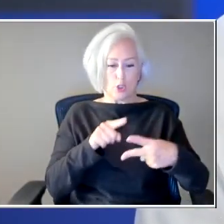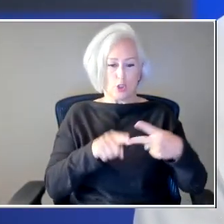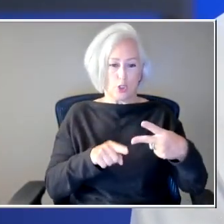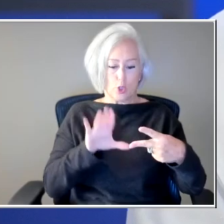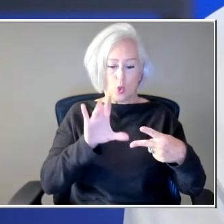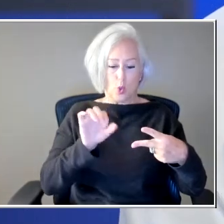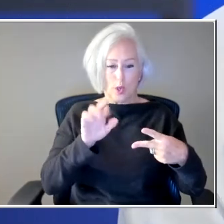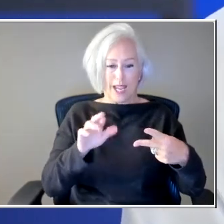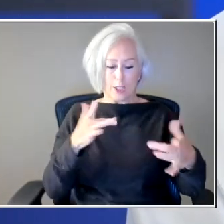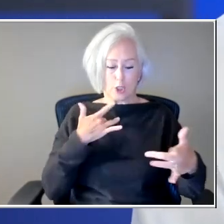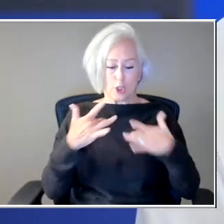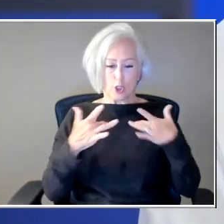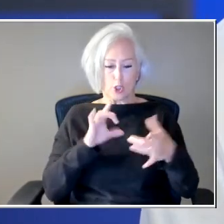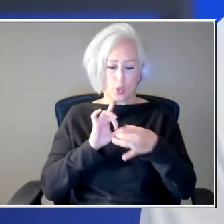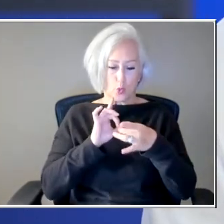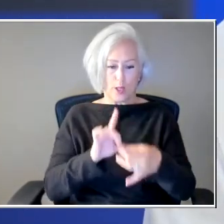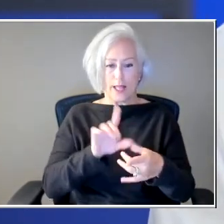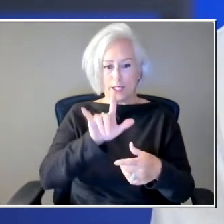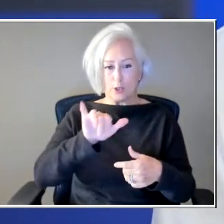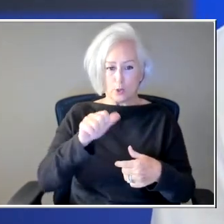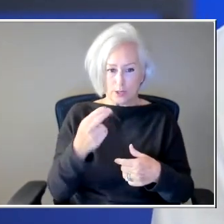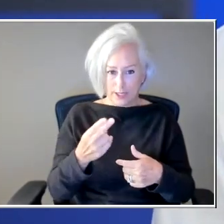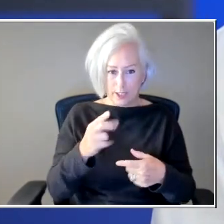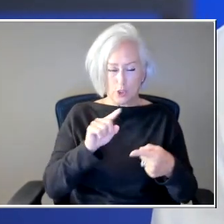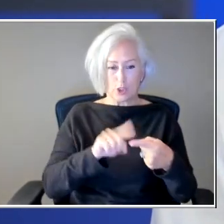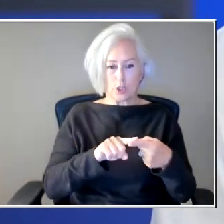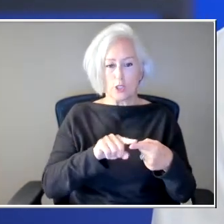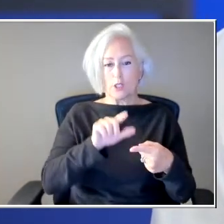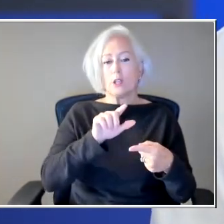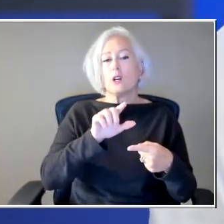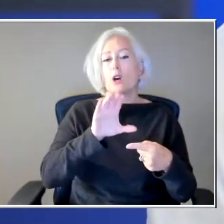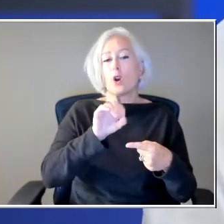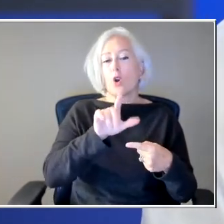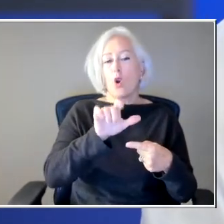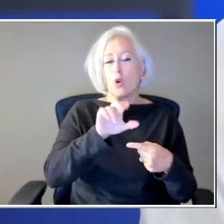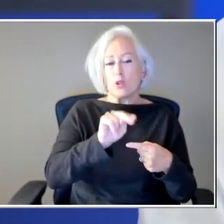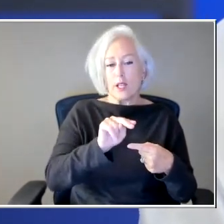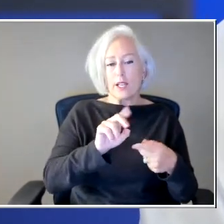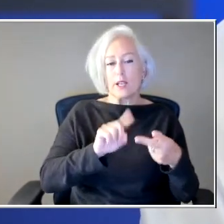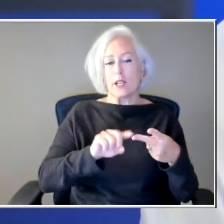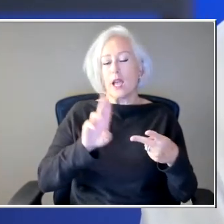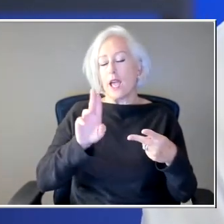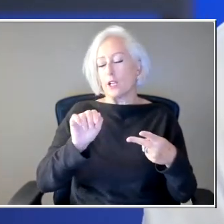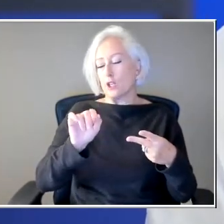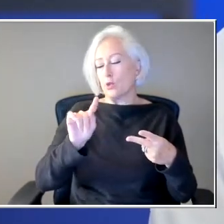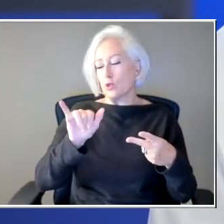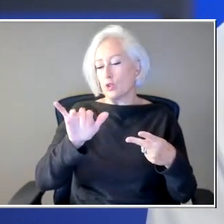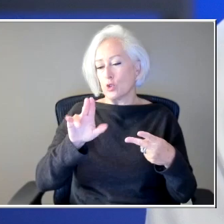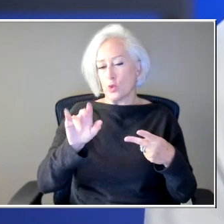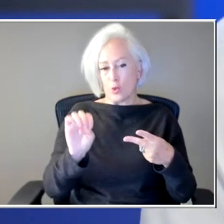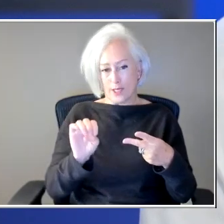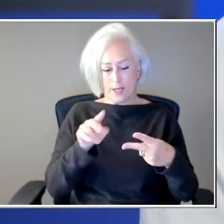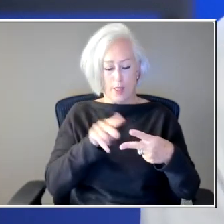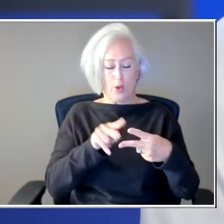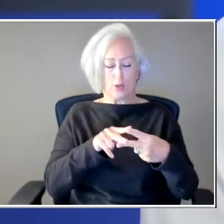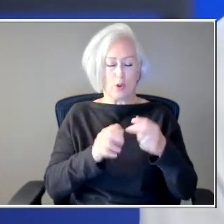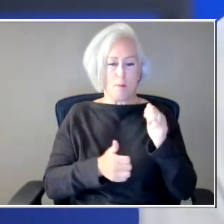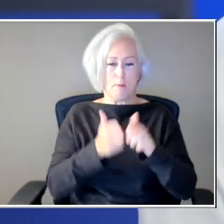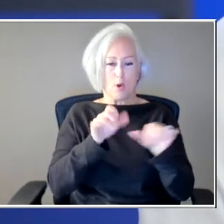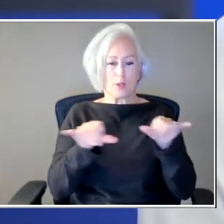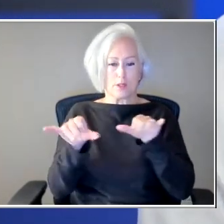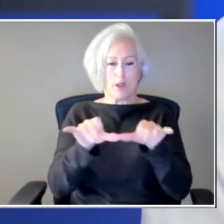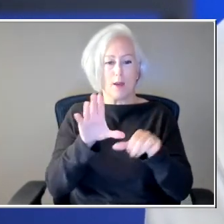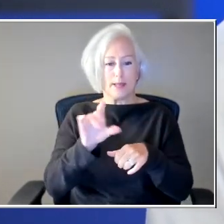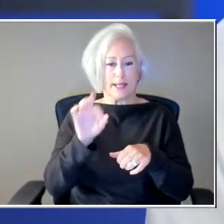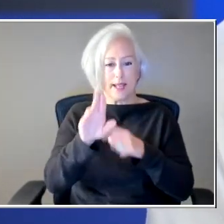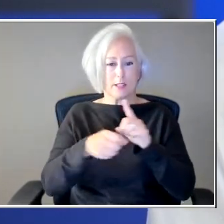Lynch are colon and uterus, and to some extent ovarian. So these are the biggest common cancers in Lynch. Some of it also